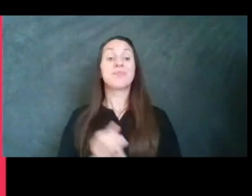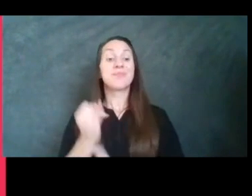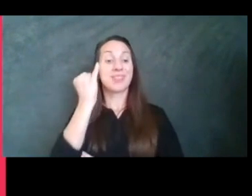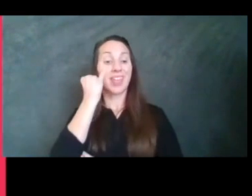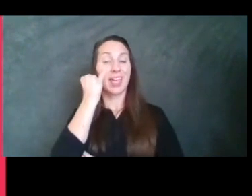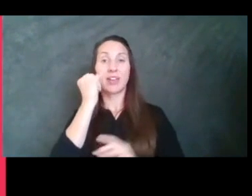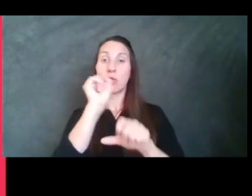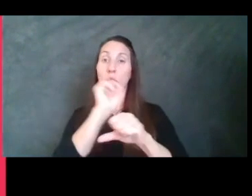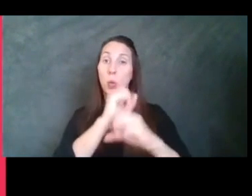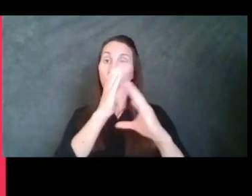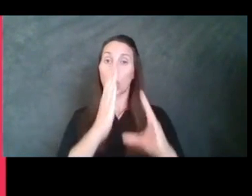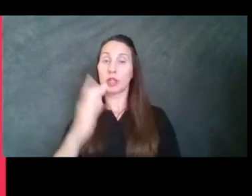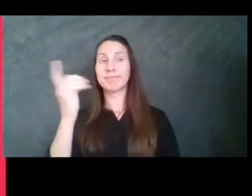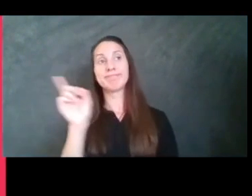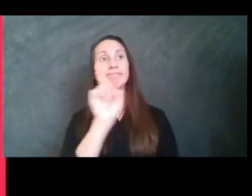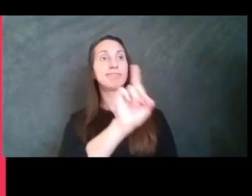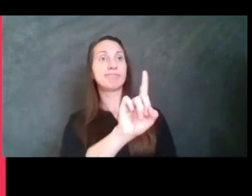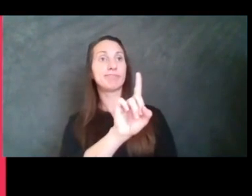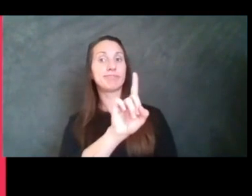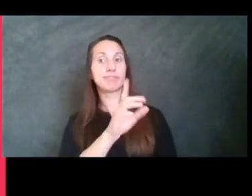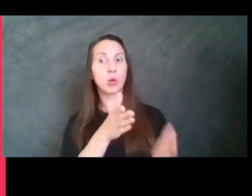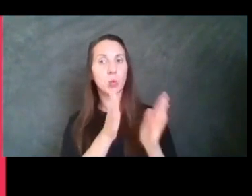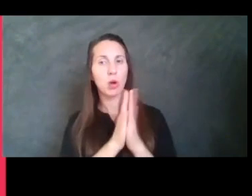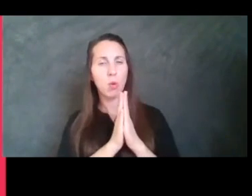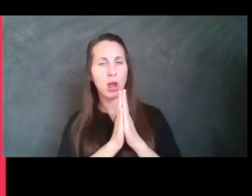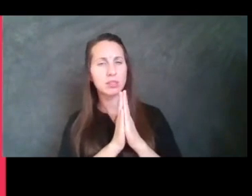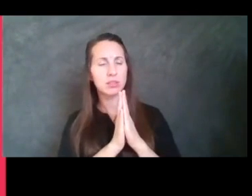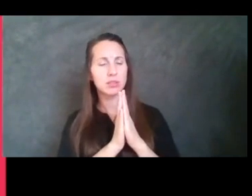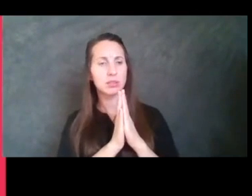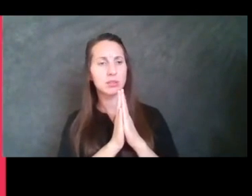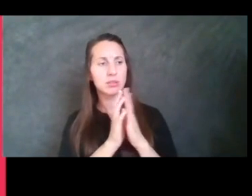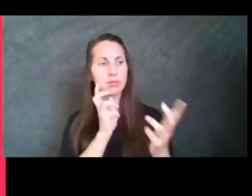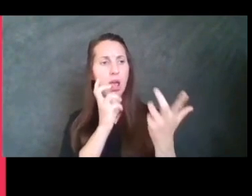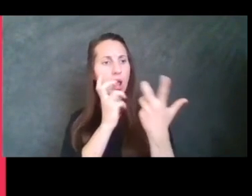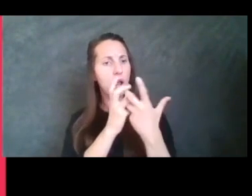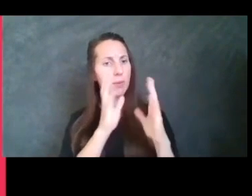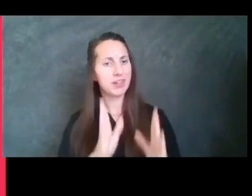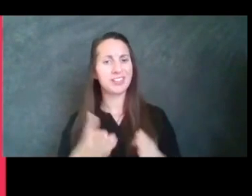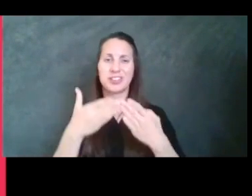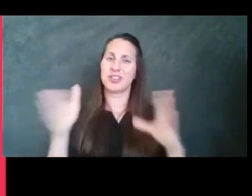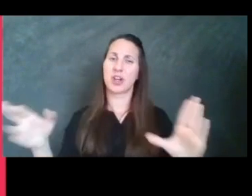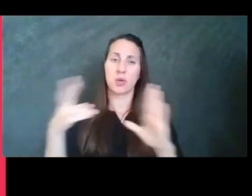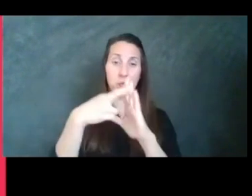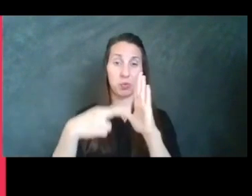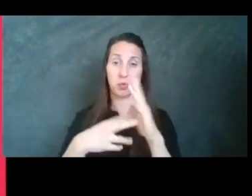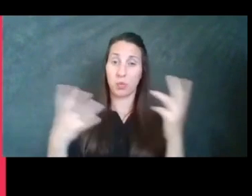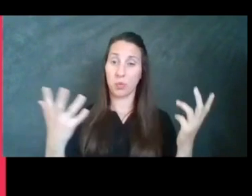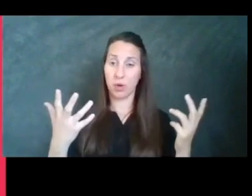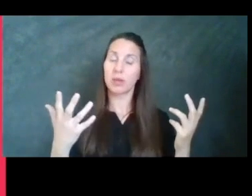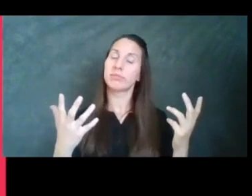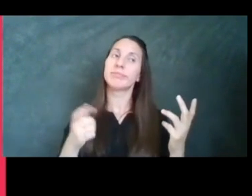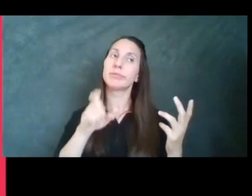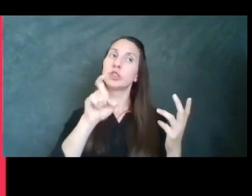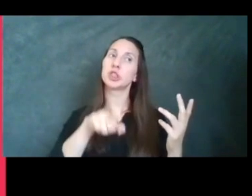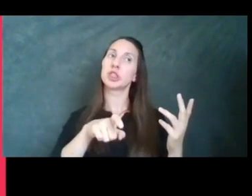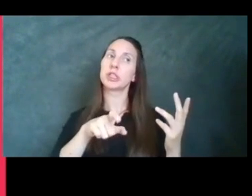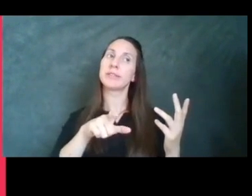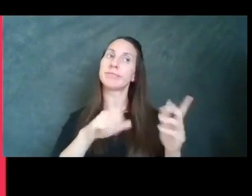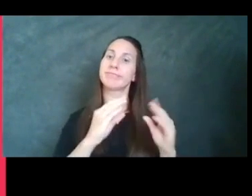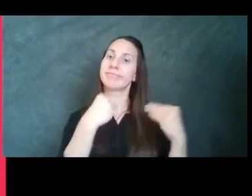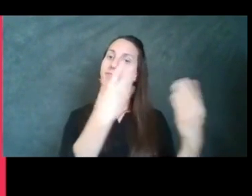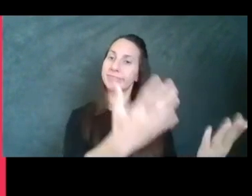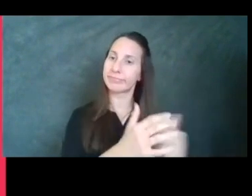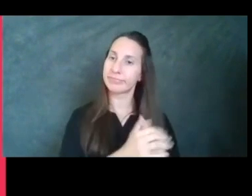you and they request an accommodation, the general rule should be granted, so long as it's